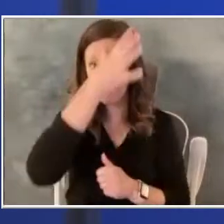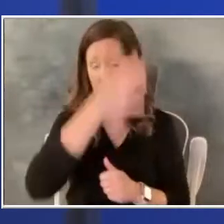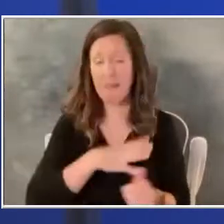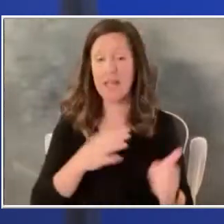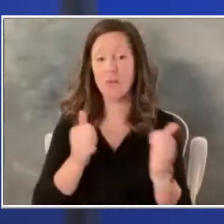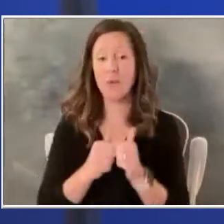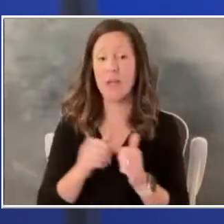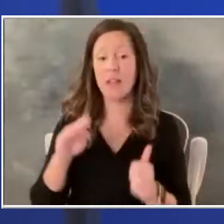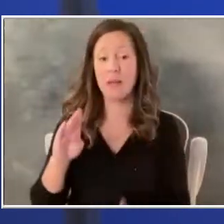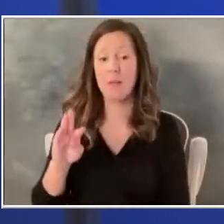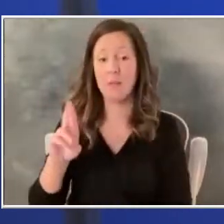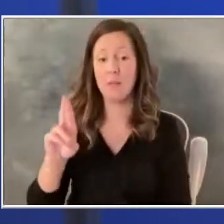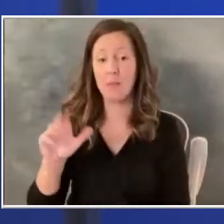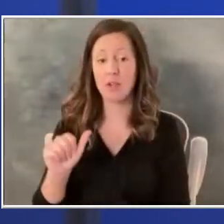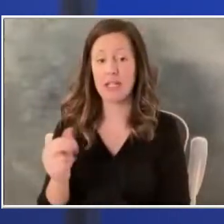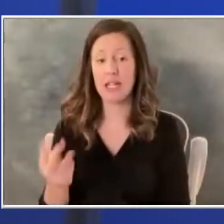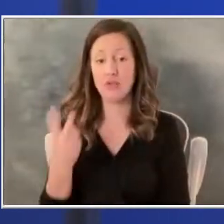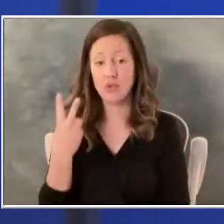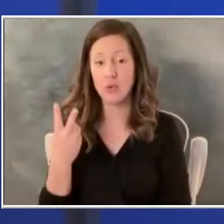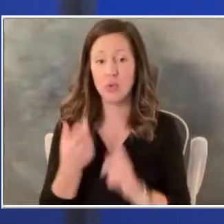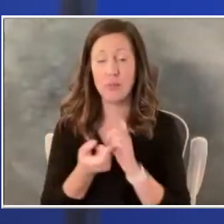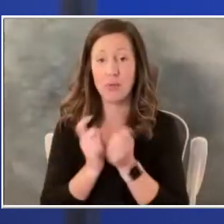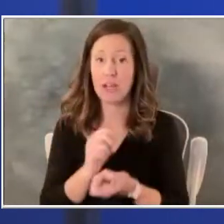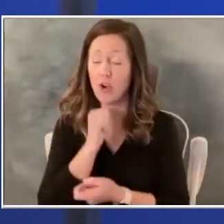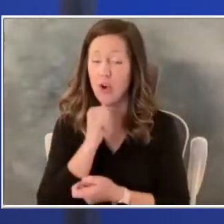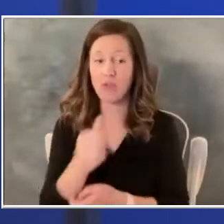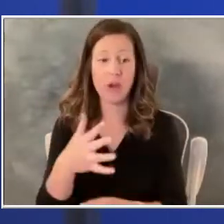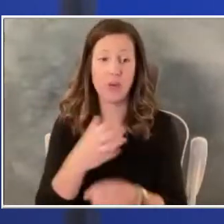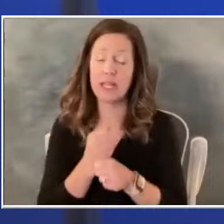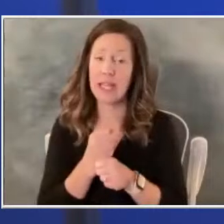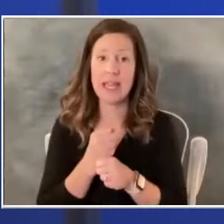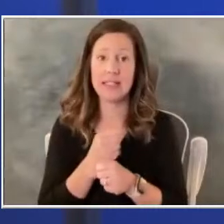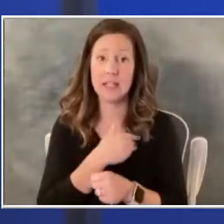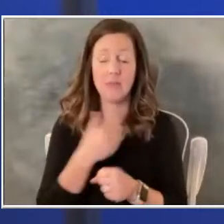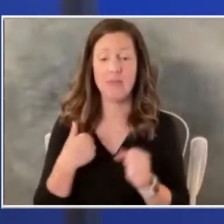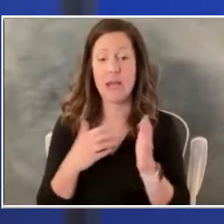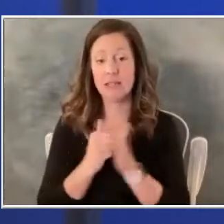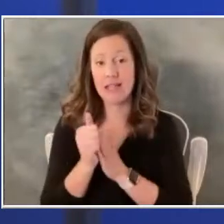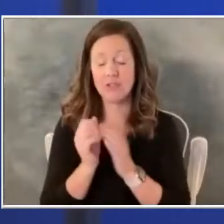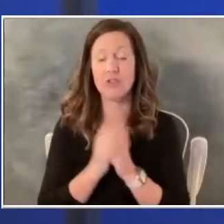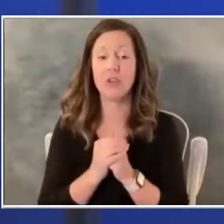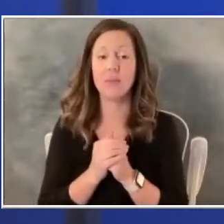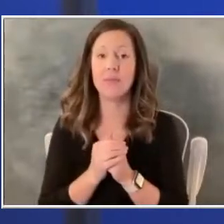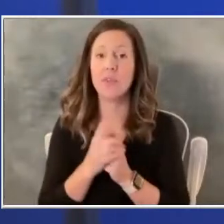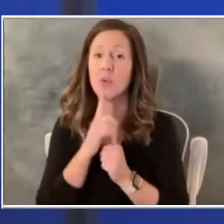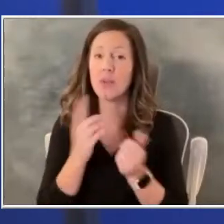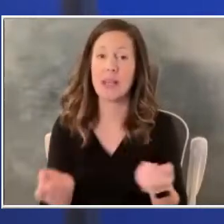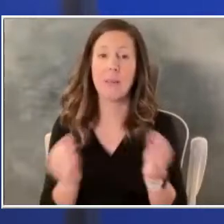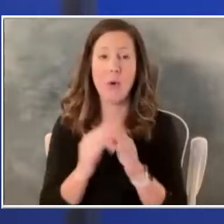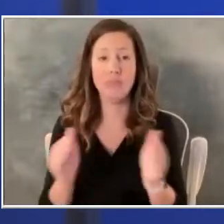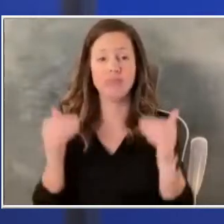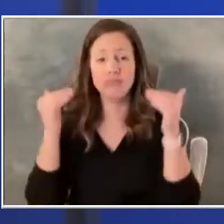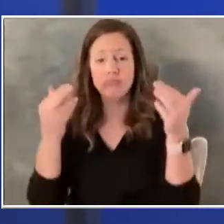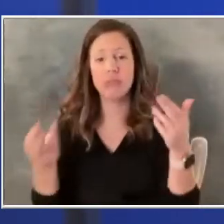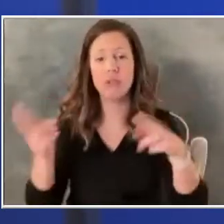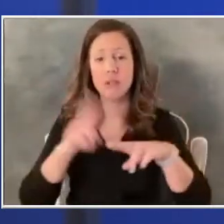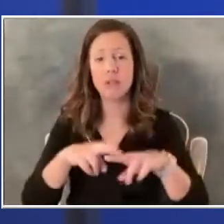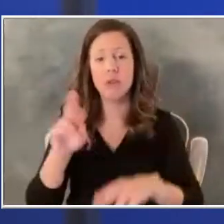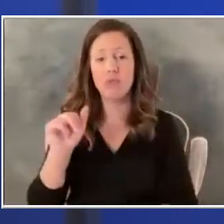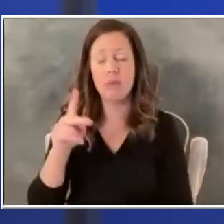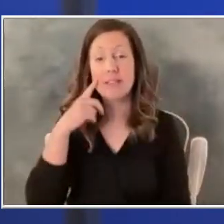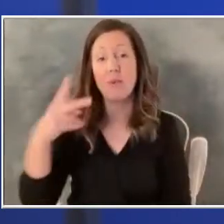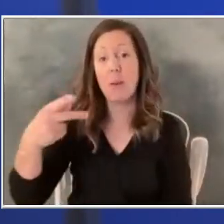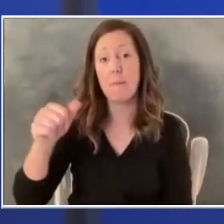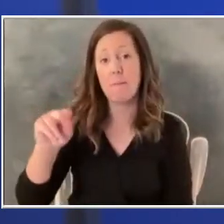not going to get breast cancer. There, however, is a substantially increased risk for pancreatic cancer and